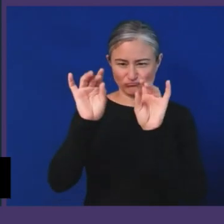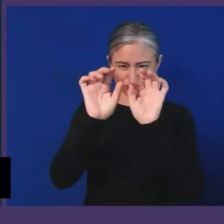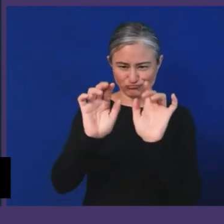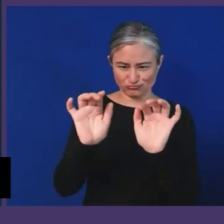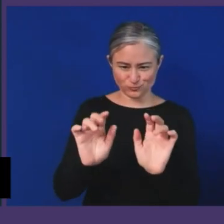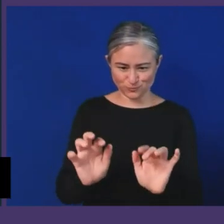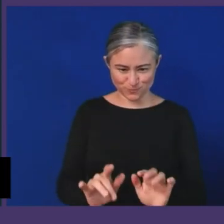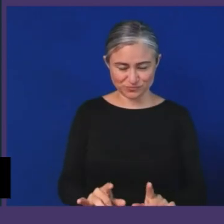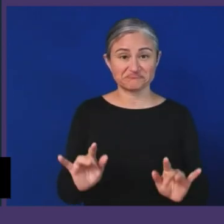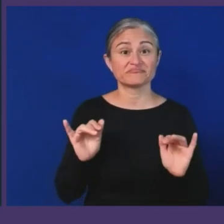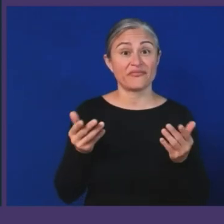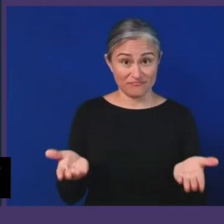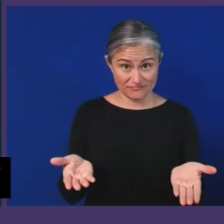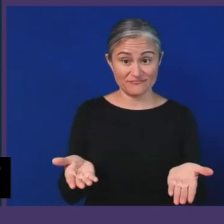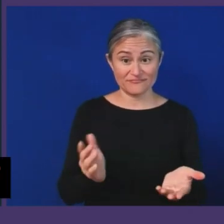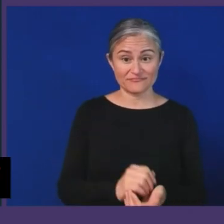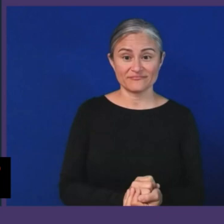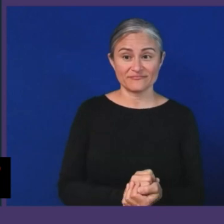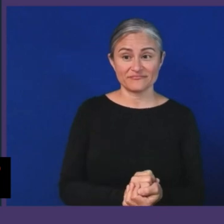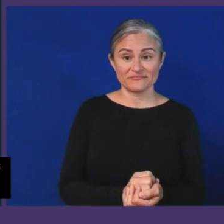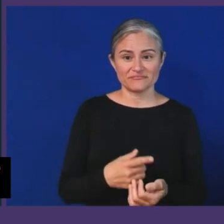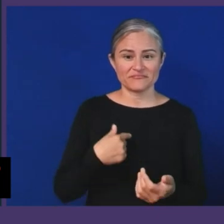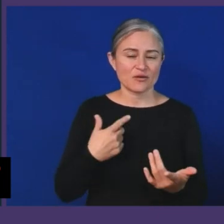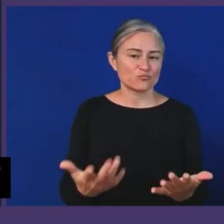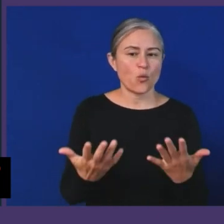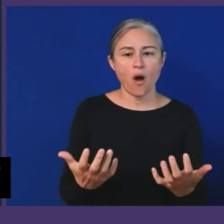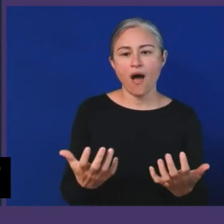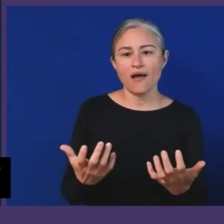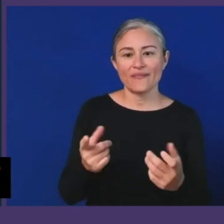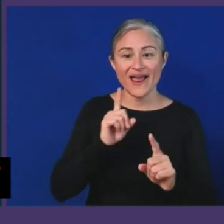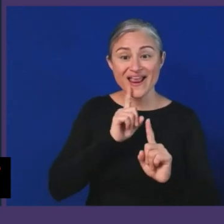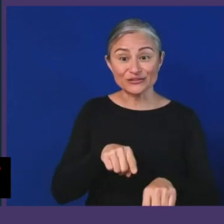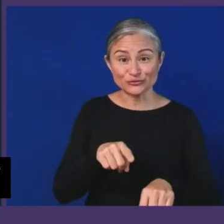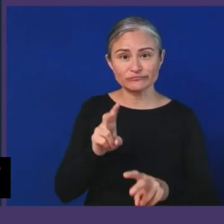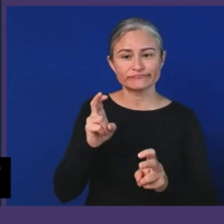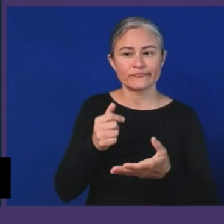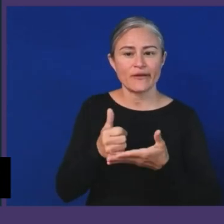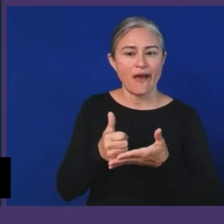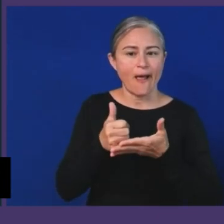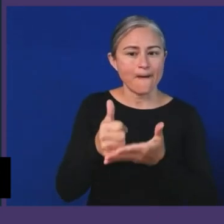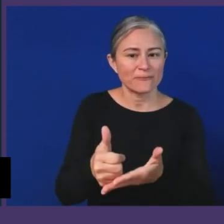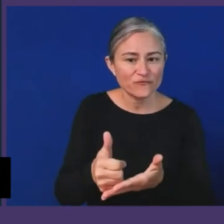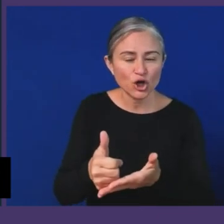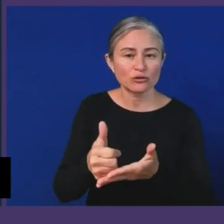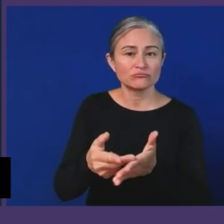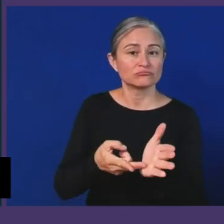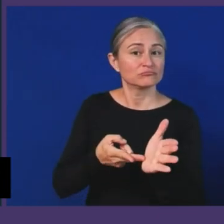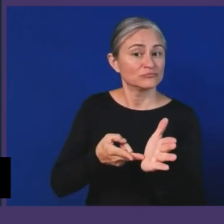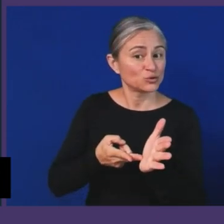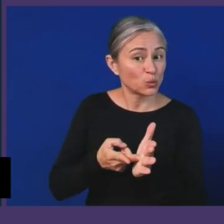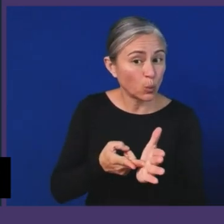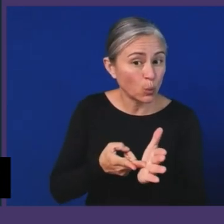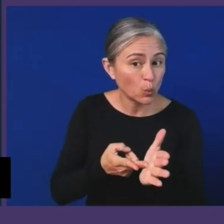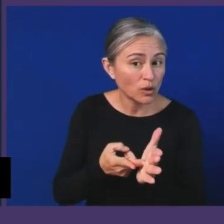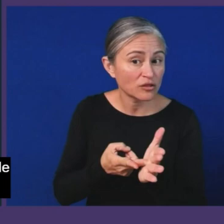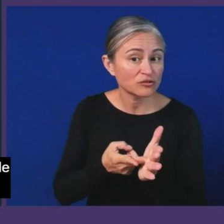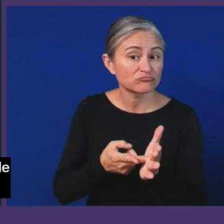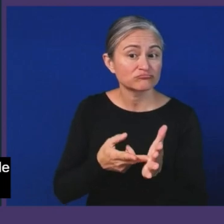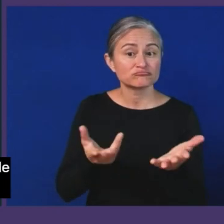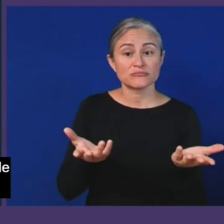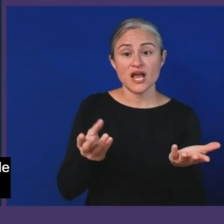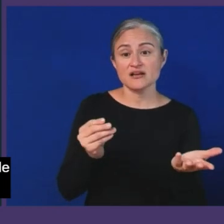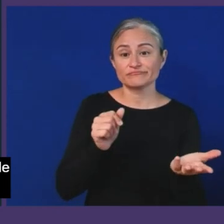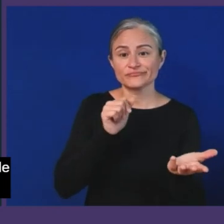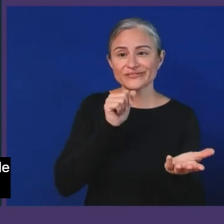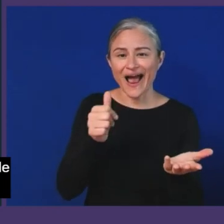helpful, truthful, and harmless. And there's labeling instructions here. You probably can't read it, neither can I, but they're